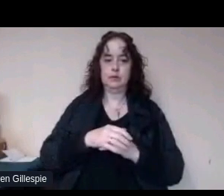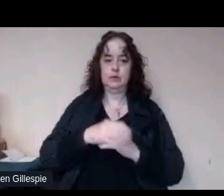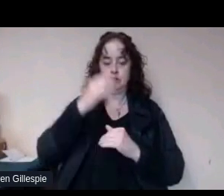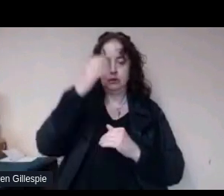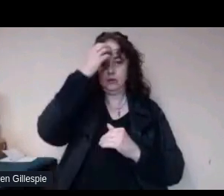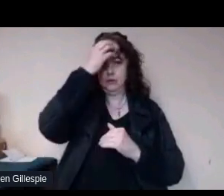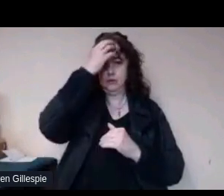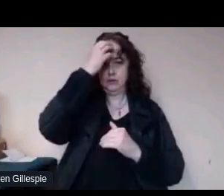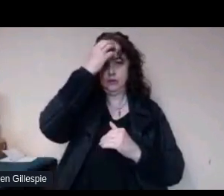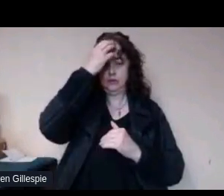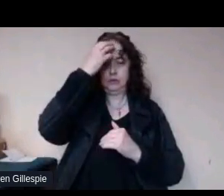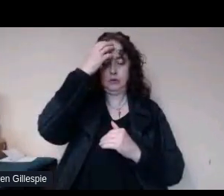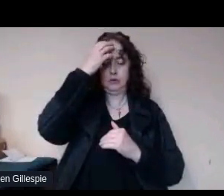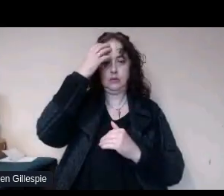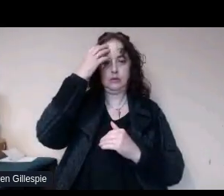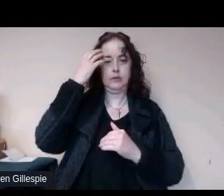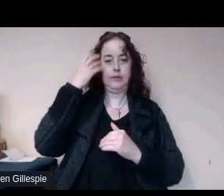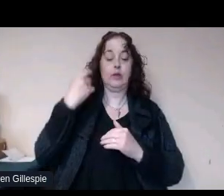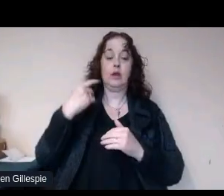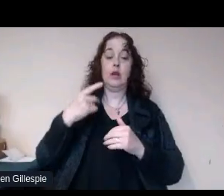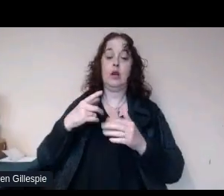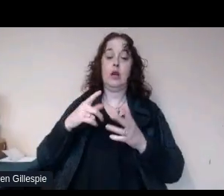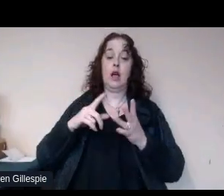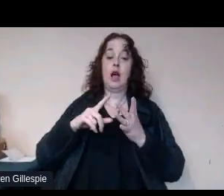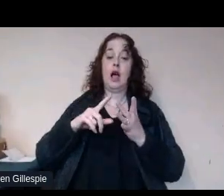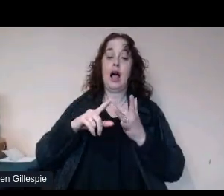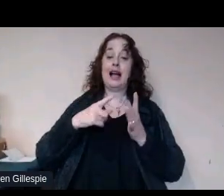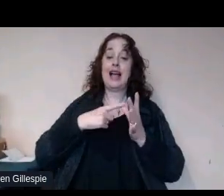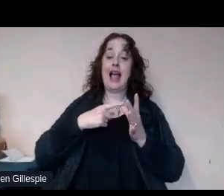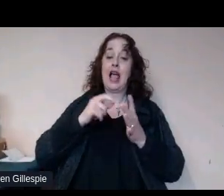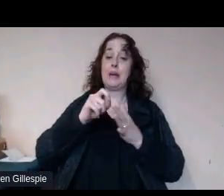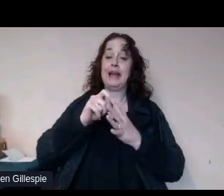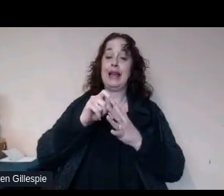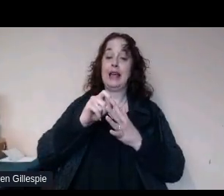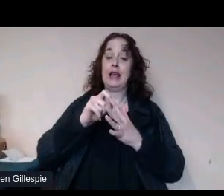When it comes to how IAAP